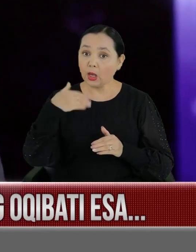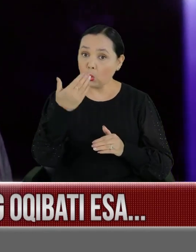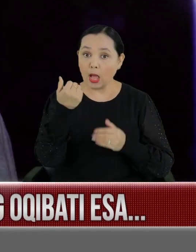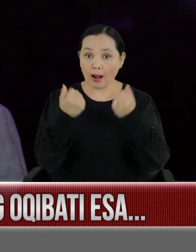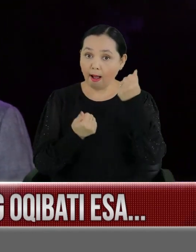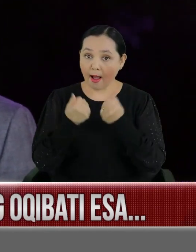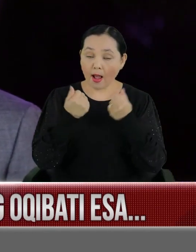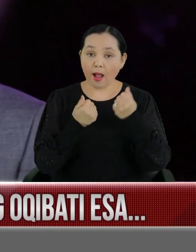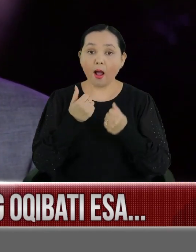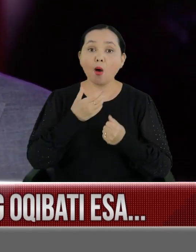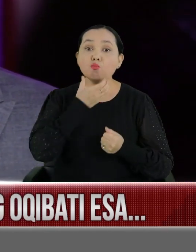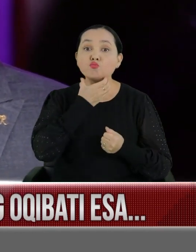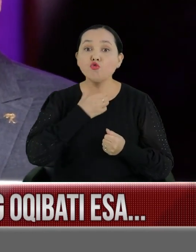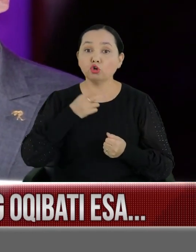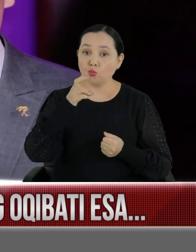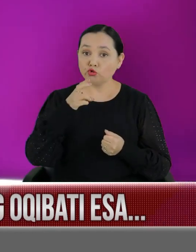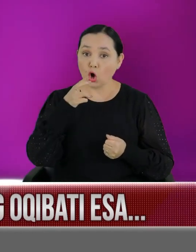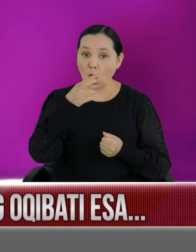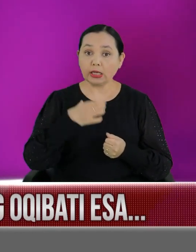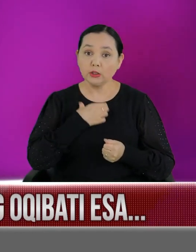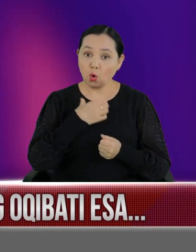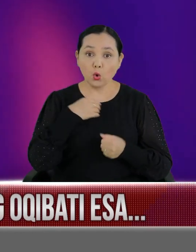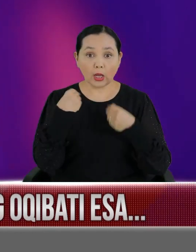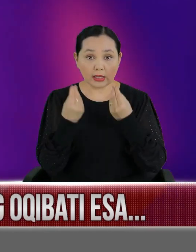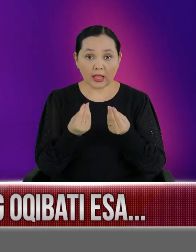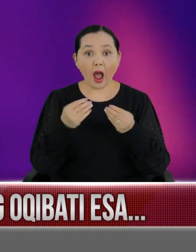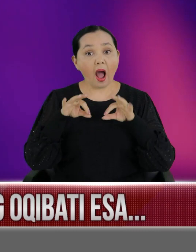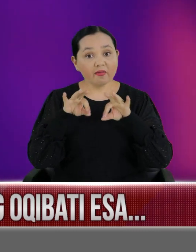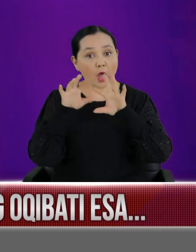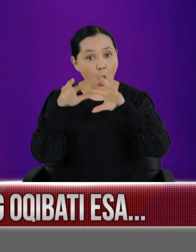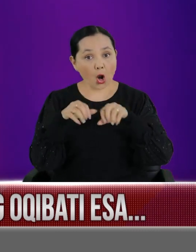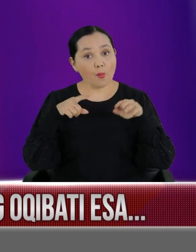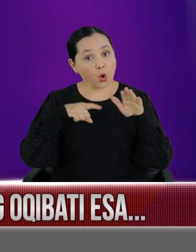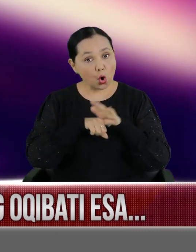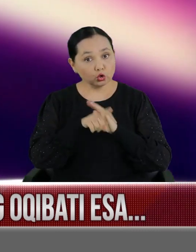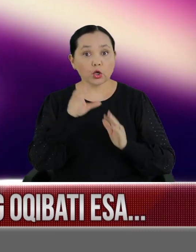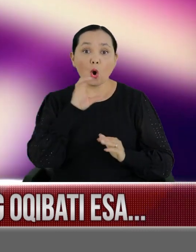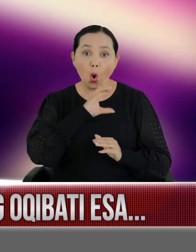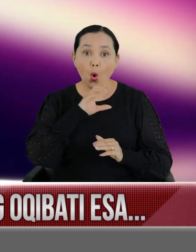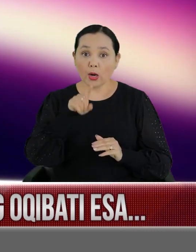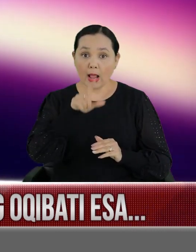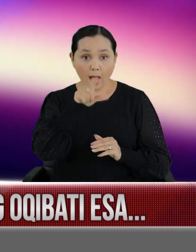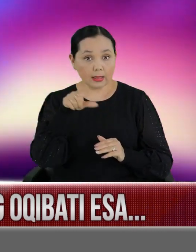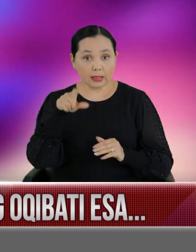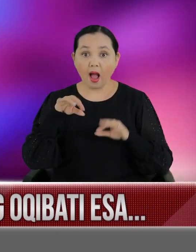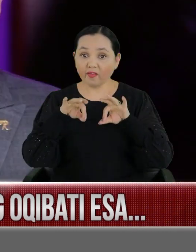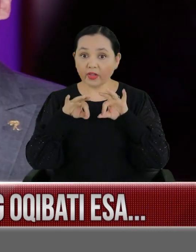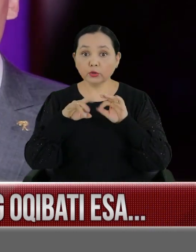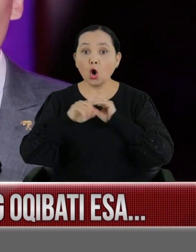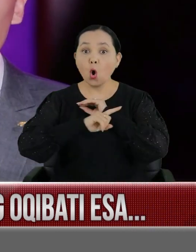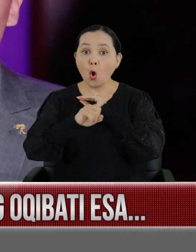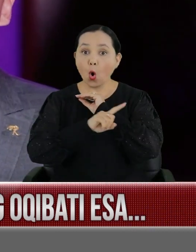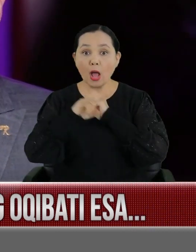ular haydovchining bo'yin qismiga pichoq tirab, qo'rqitib, avtoulovni olib qochishgan. O'g'rilar olib qochilgan avtomashinani